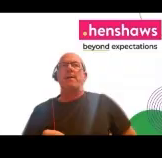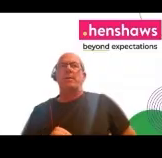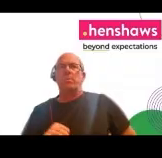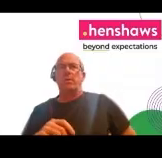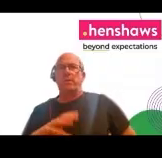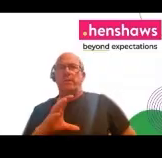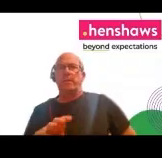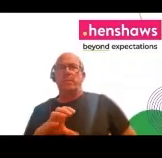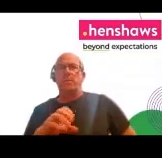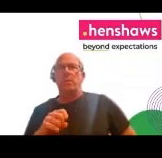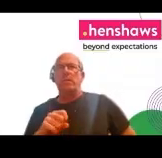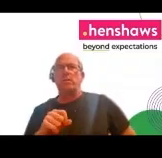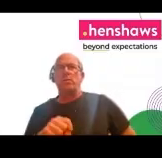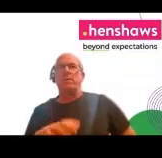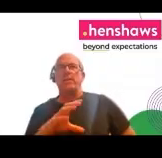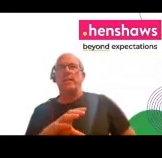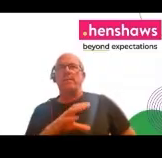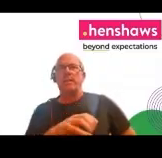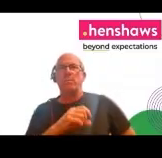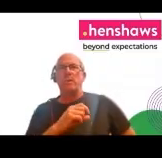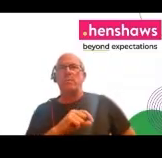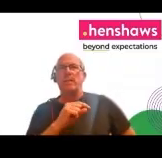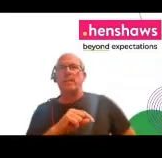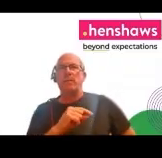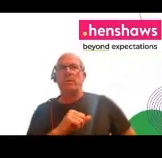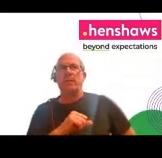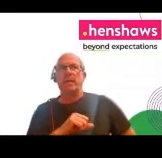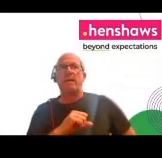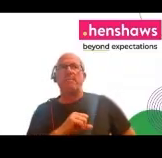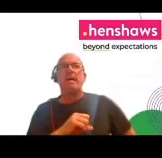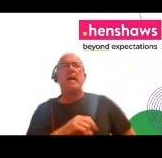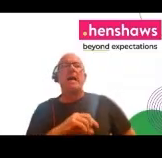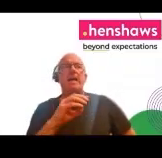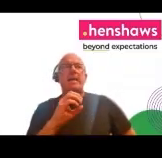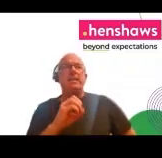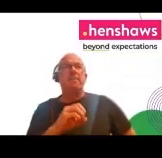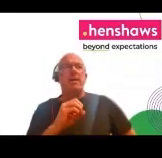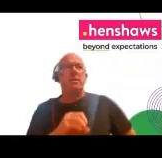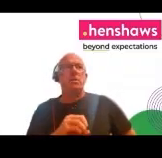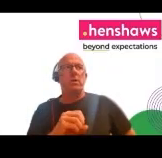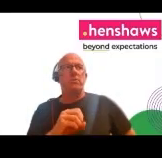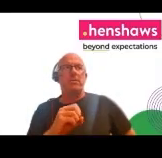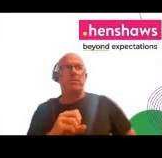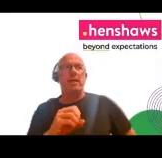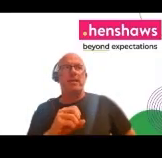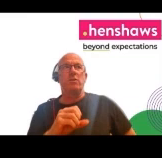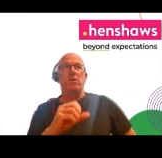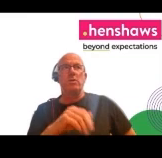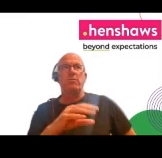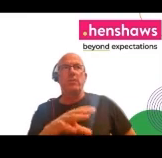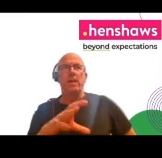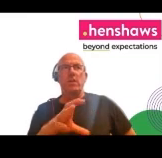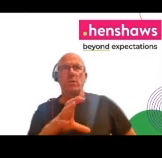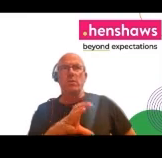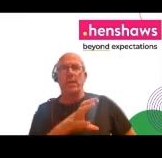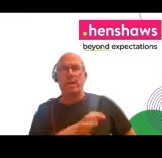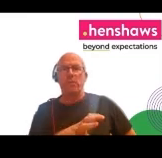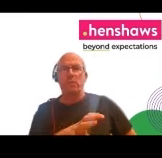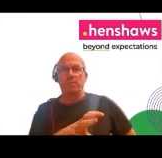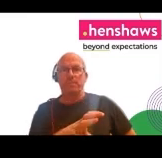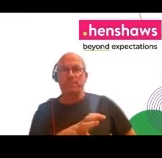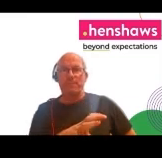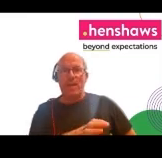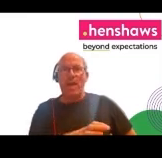If you need a password at this point, or if you need a password when you download an app, it's the password that they use for their